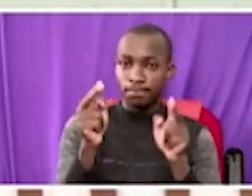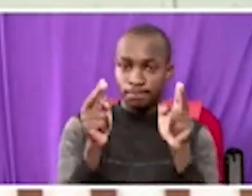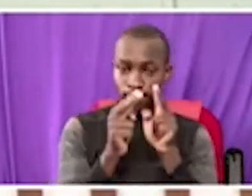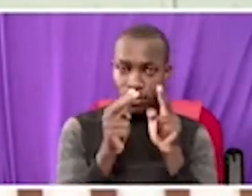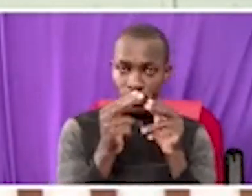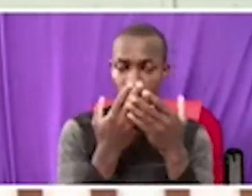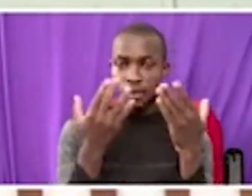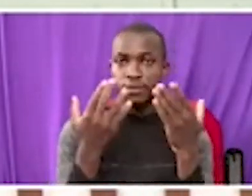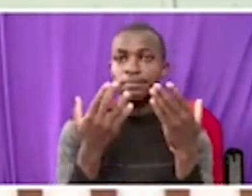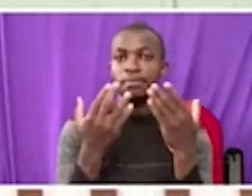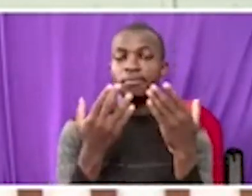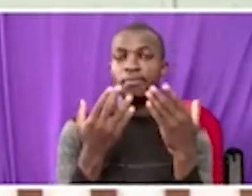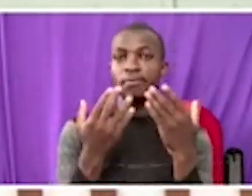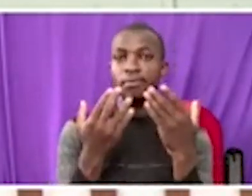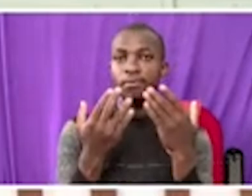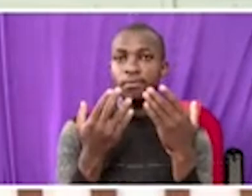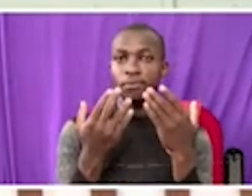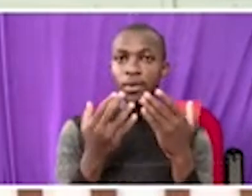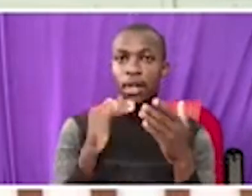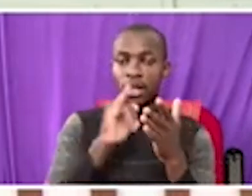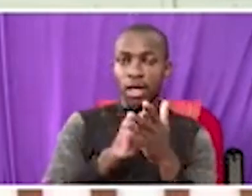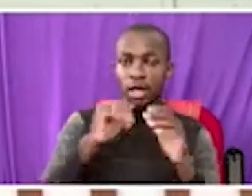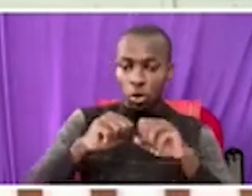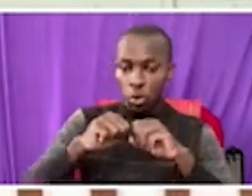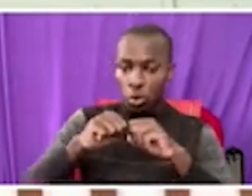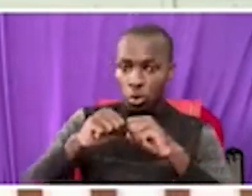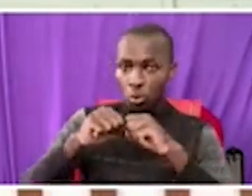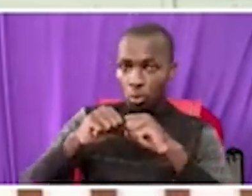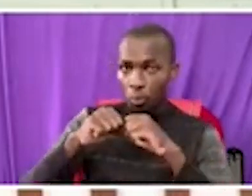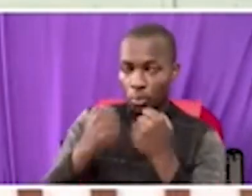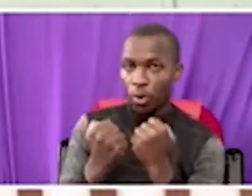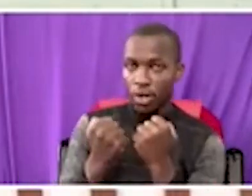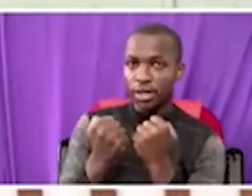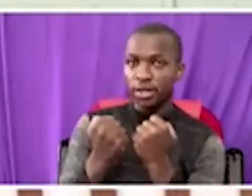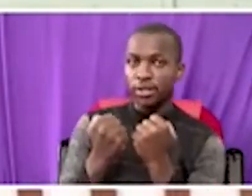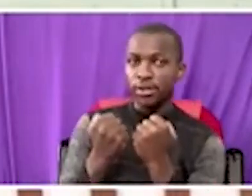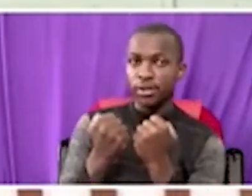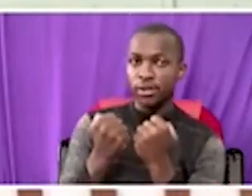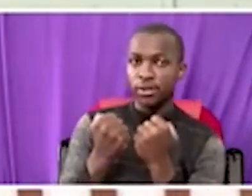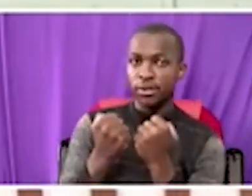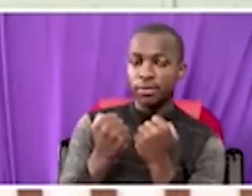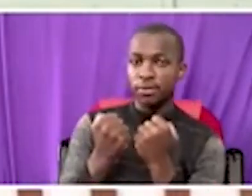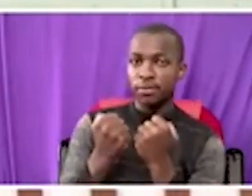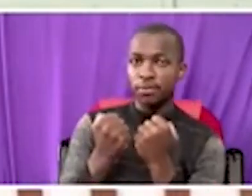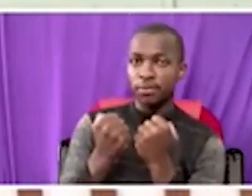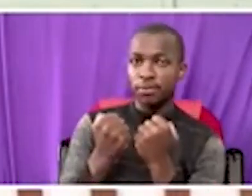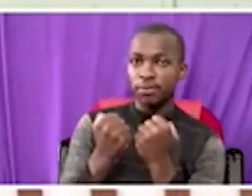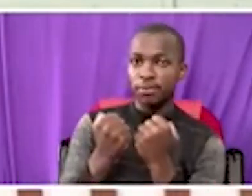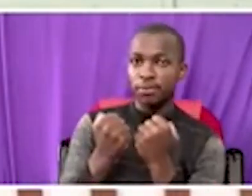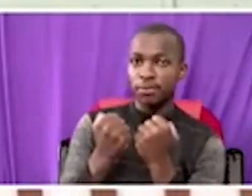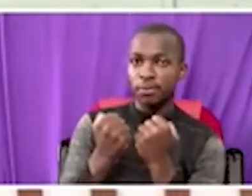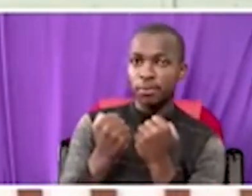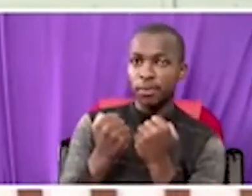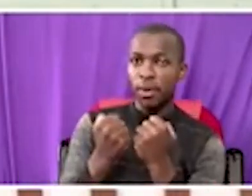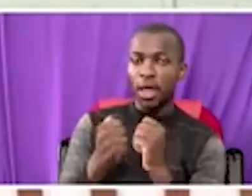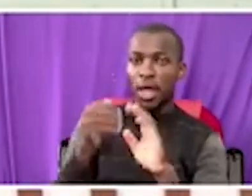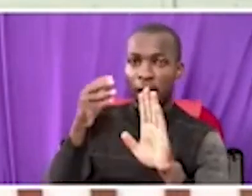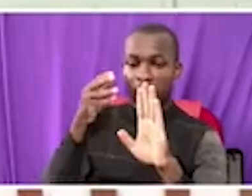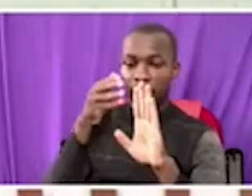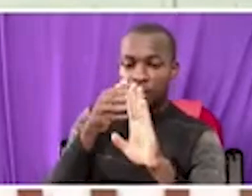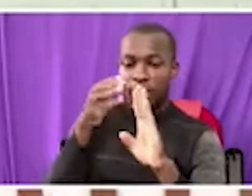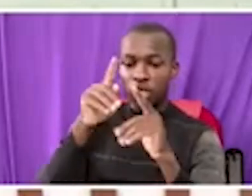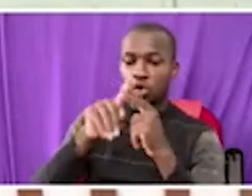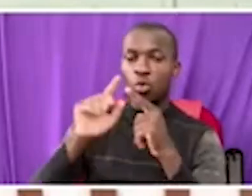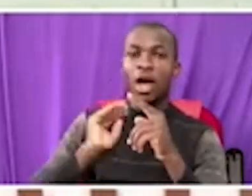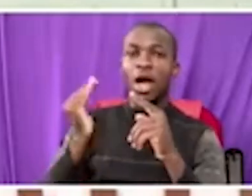way. That brokenness is a malady afflicting our